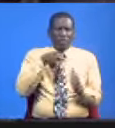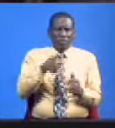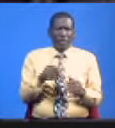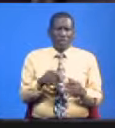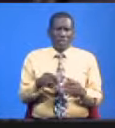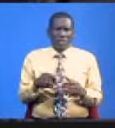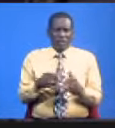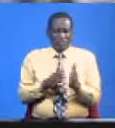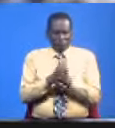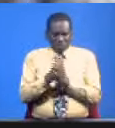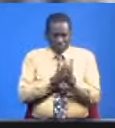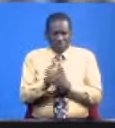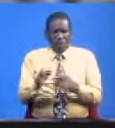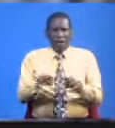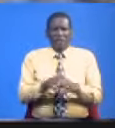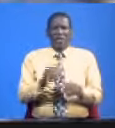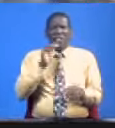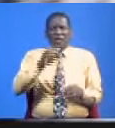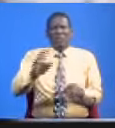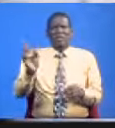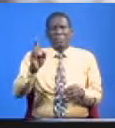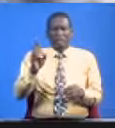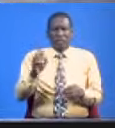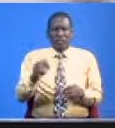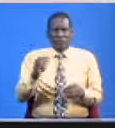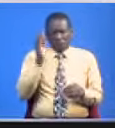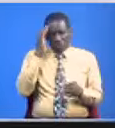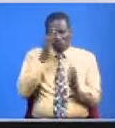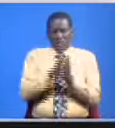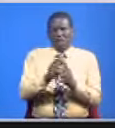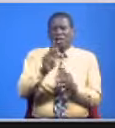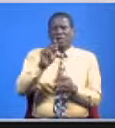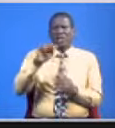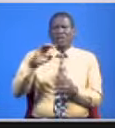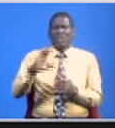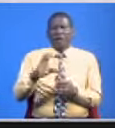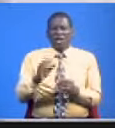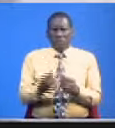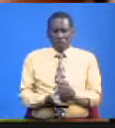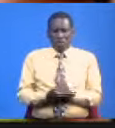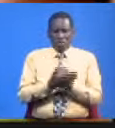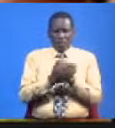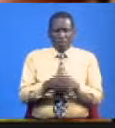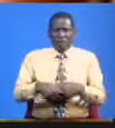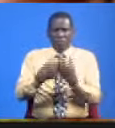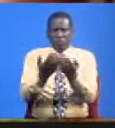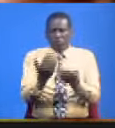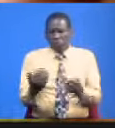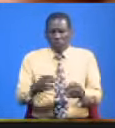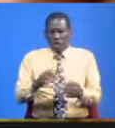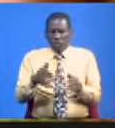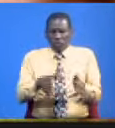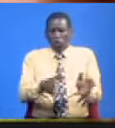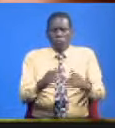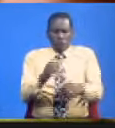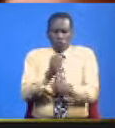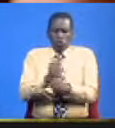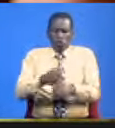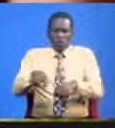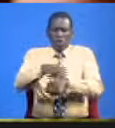even as they appeal to the ministry and NEC to help accord their children another chance to sit for the